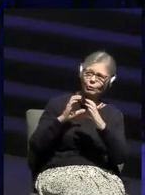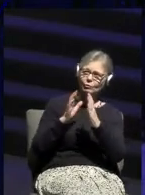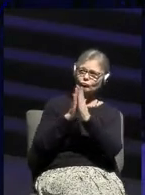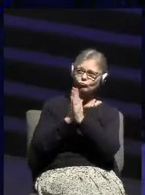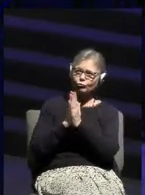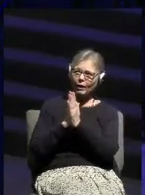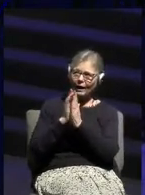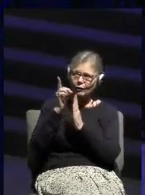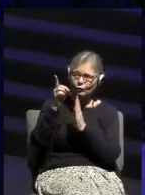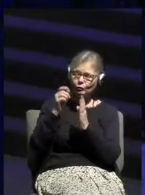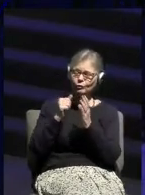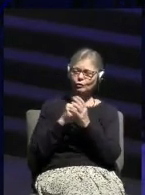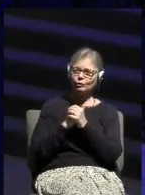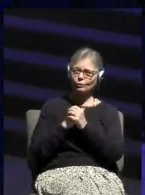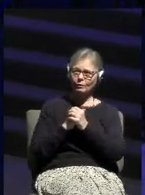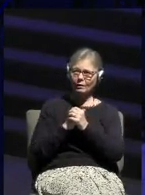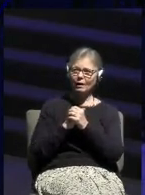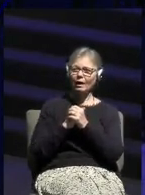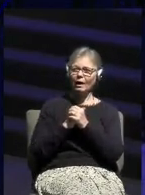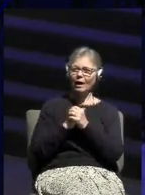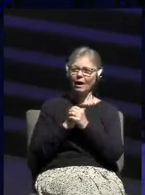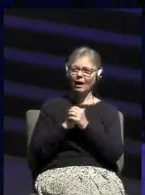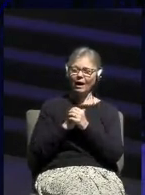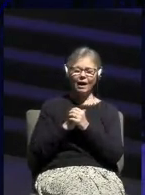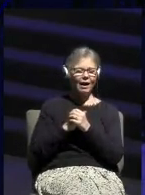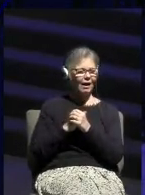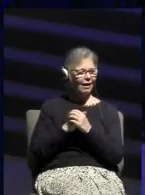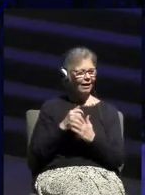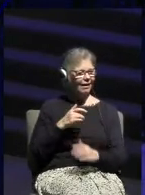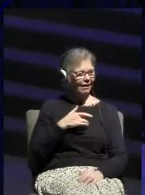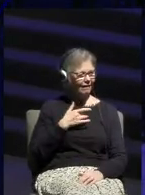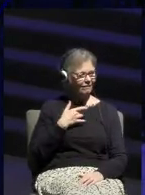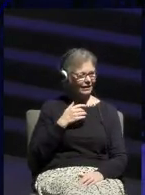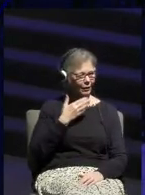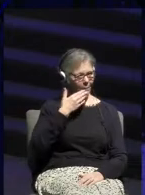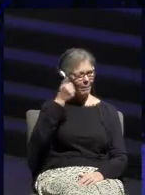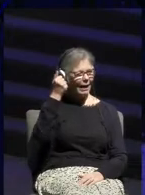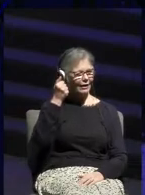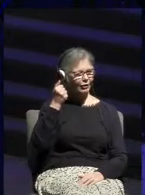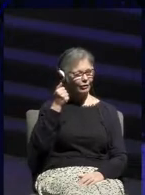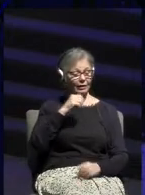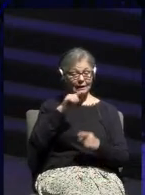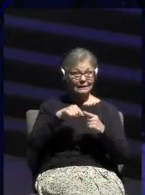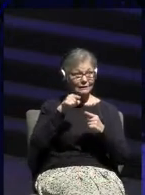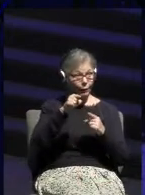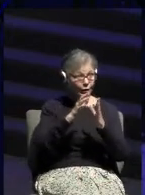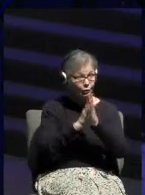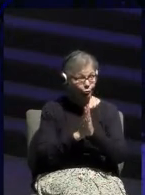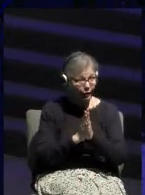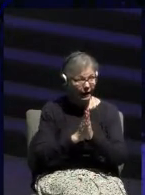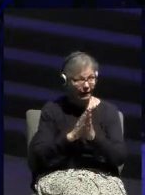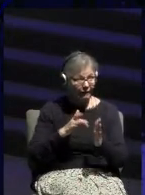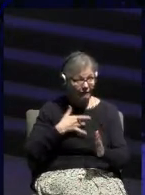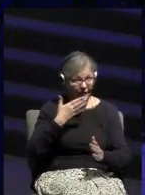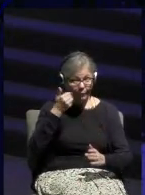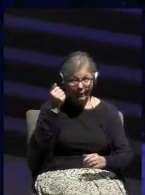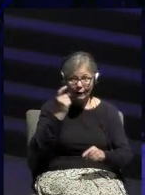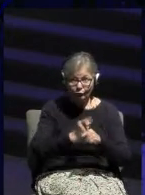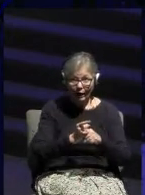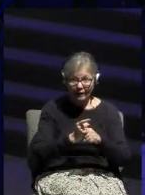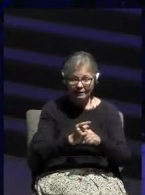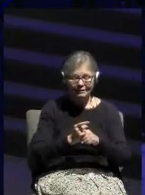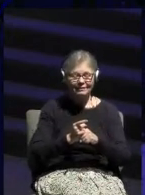hide myself in the Lord, and that communication is called prayer. excuse me. And